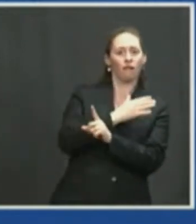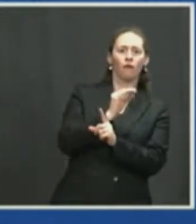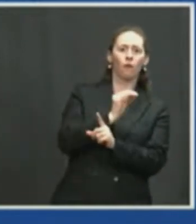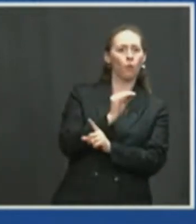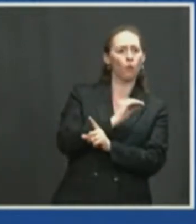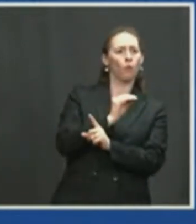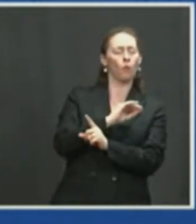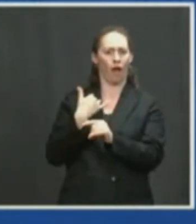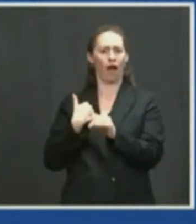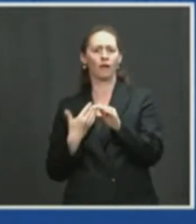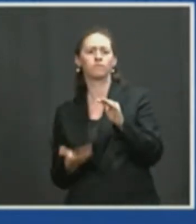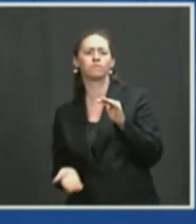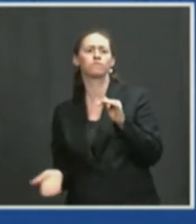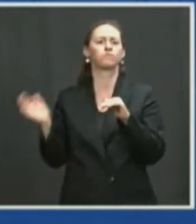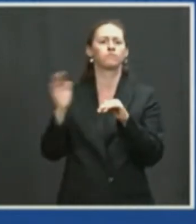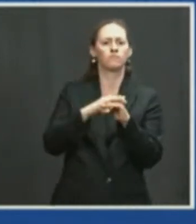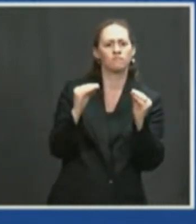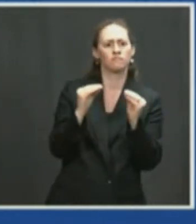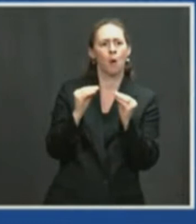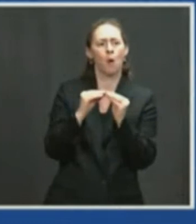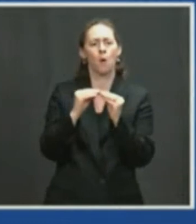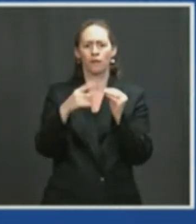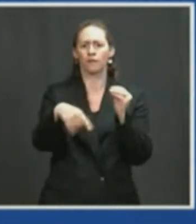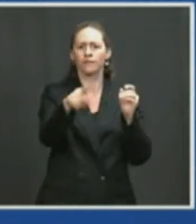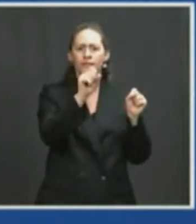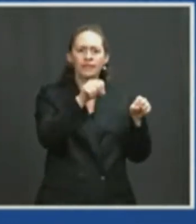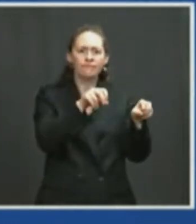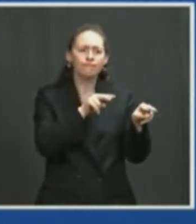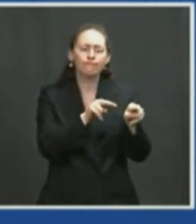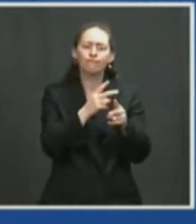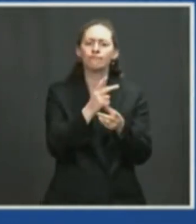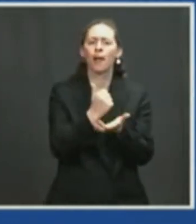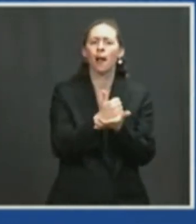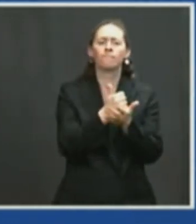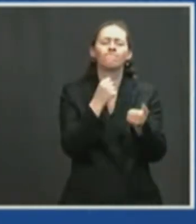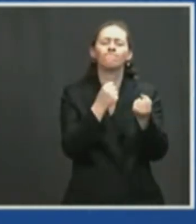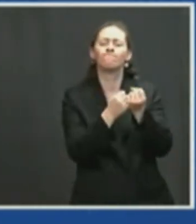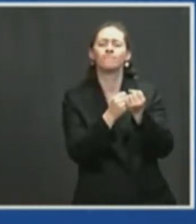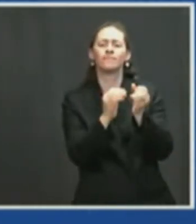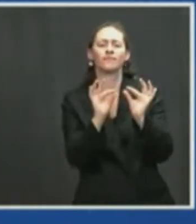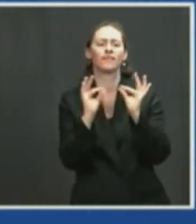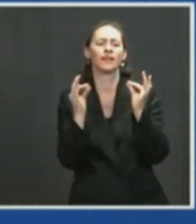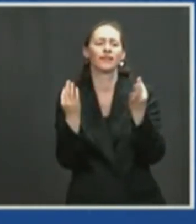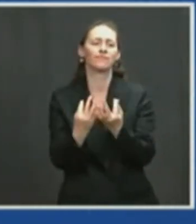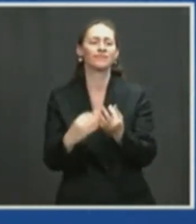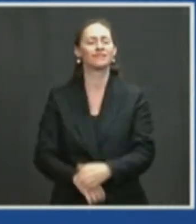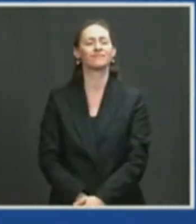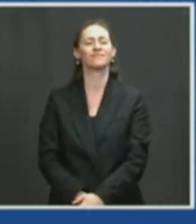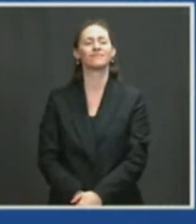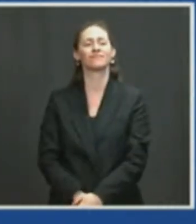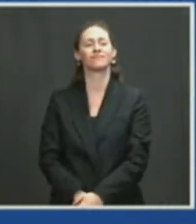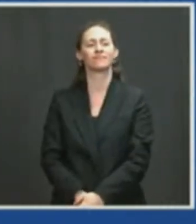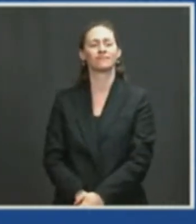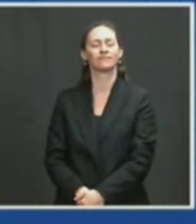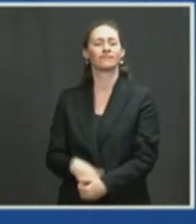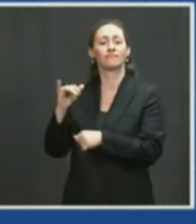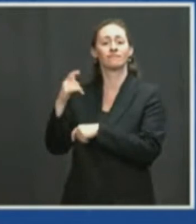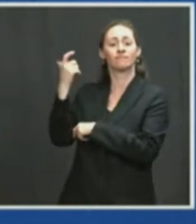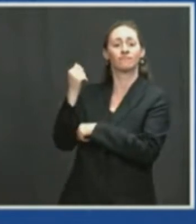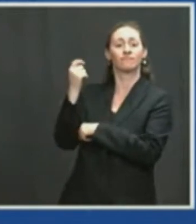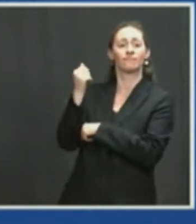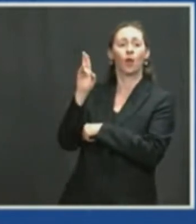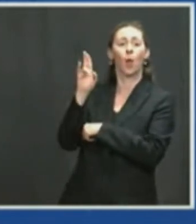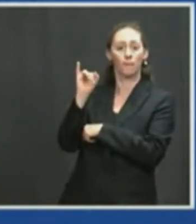help. And temporary boost in unemployment benefits that we enacted, I should say, help people who